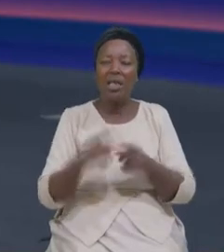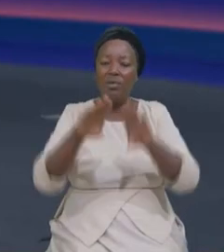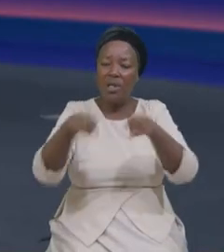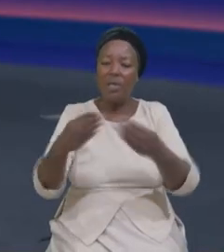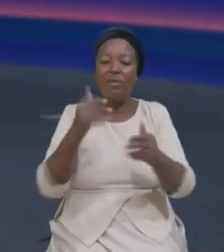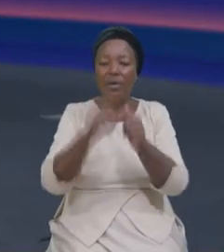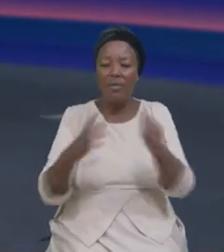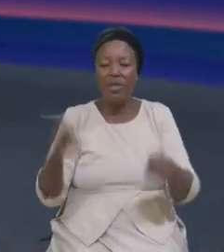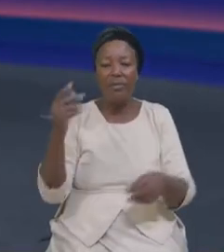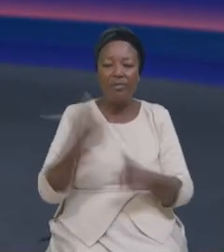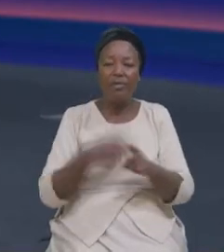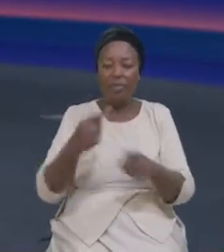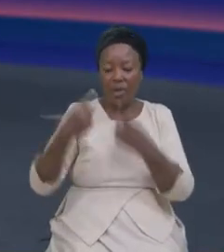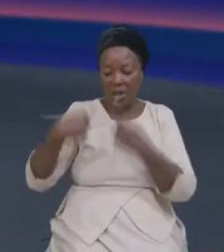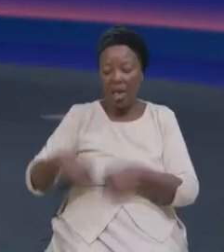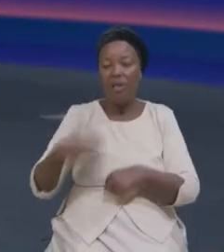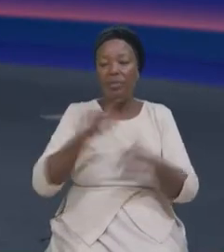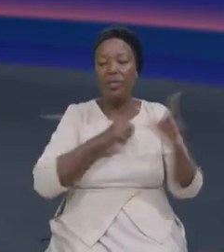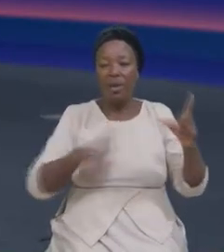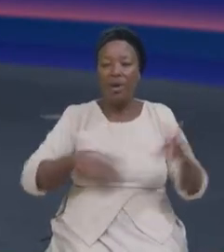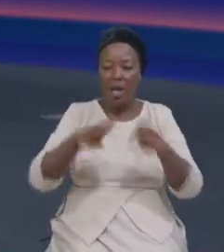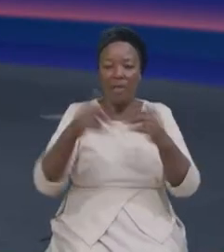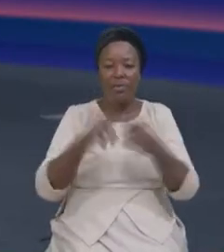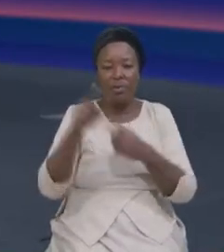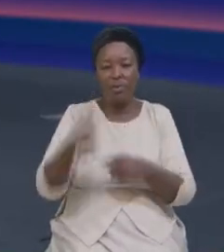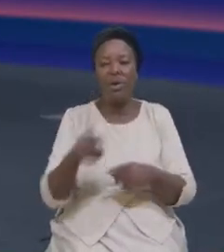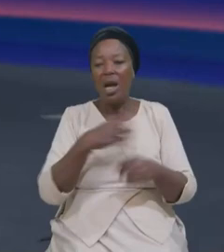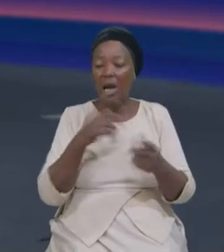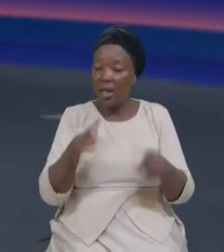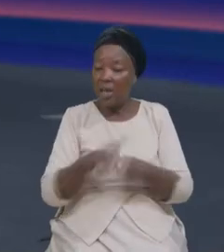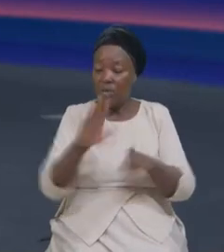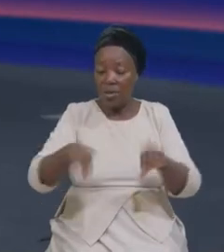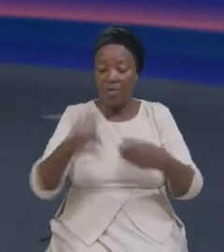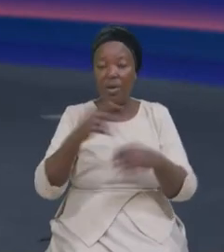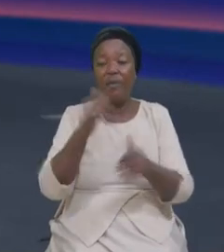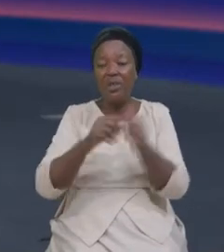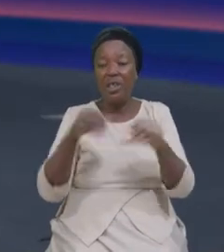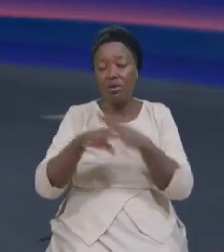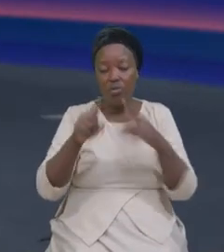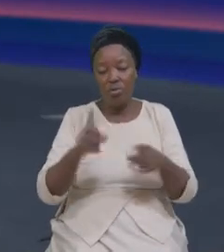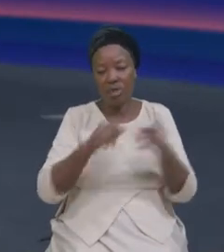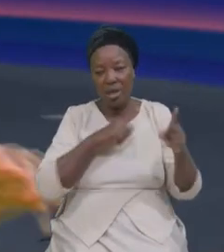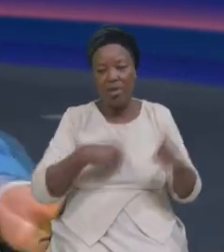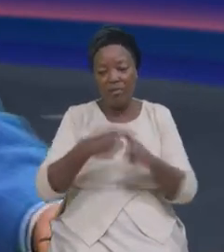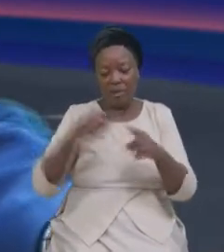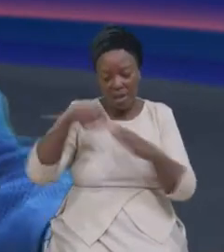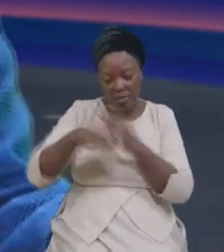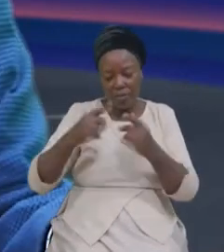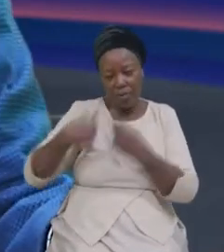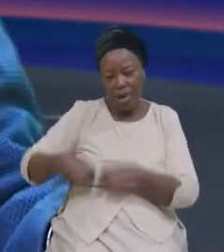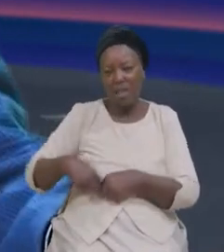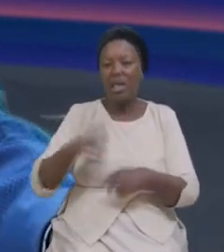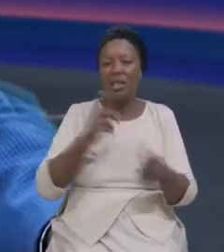my heart, of my soul, of my life. I give unto him. Then we come into the family. And then we make a request before the Lord